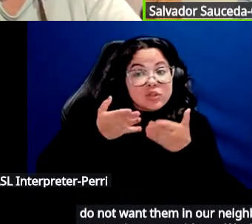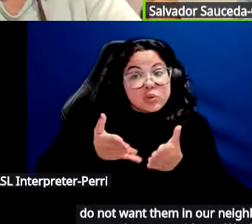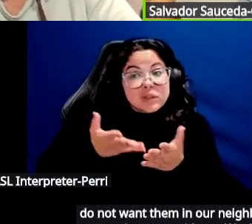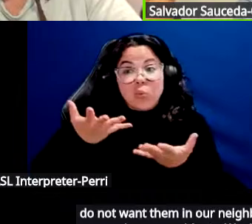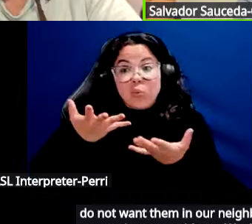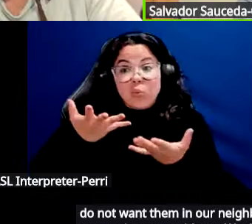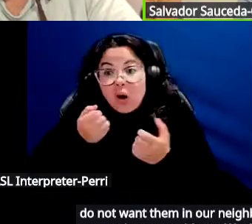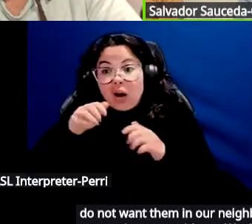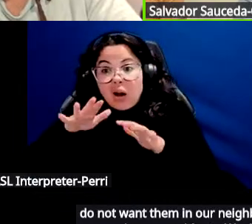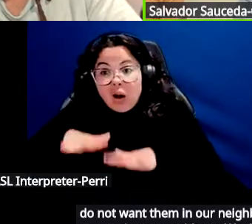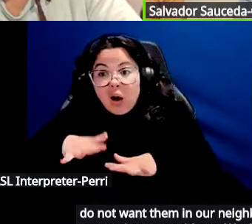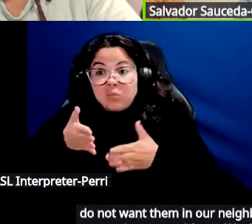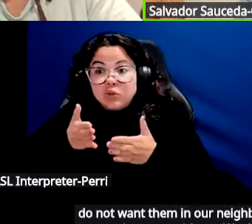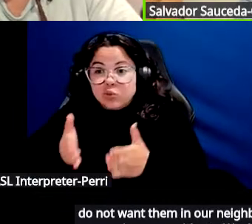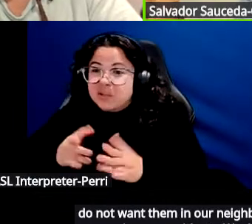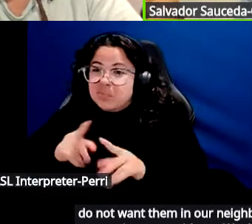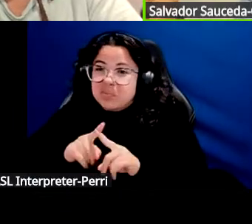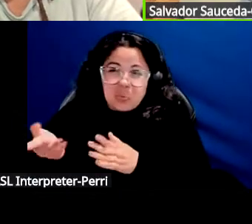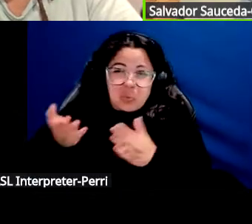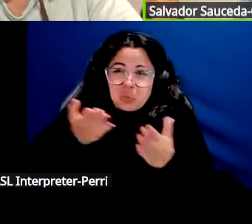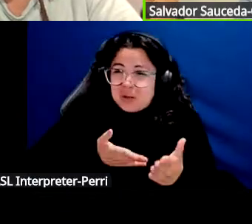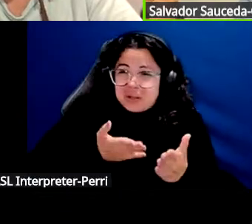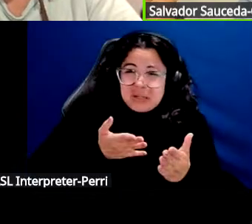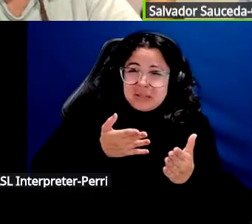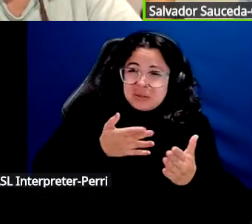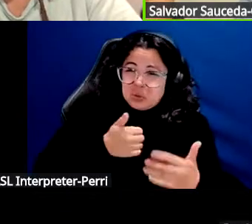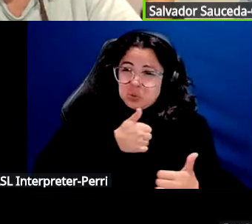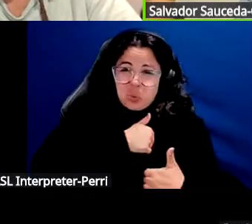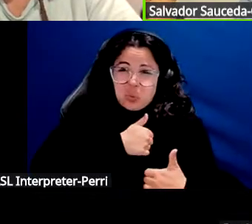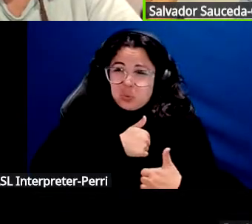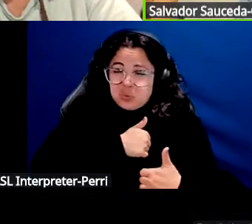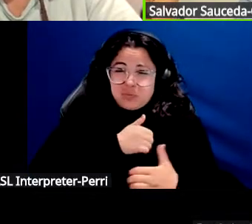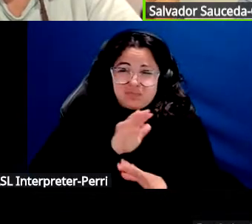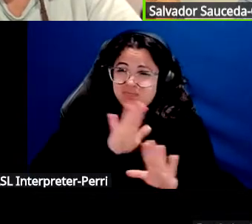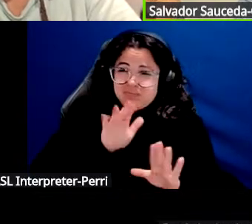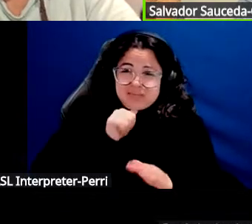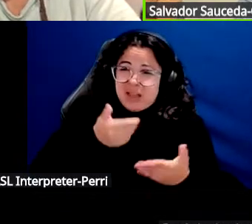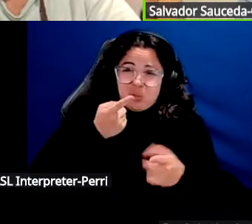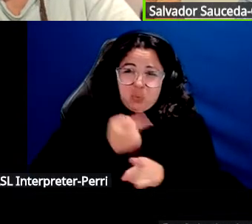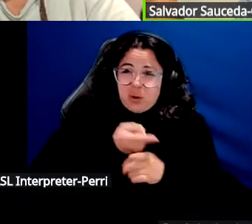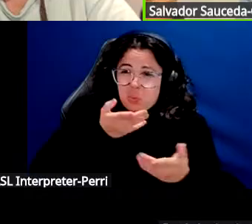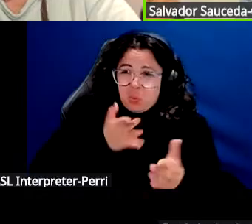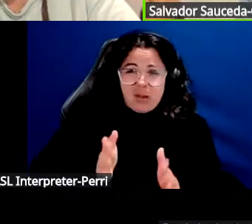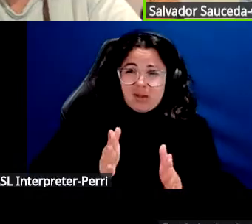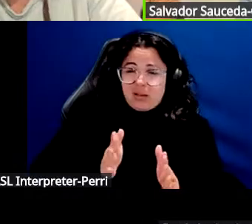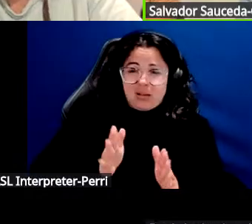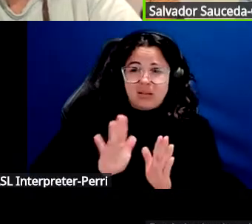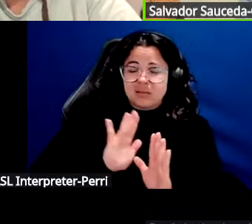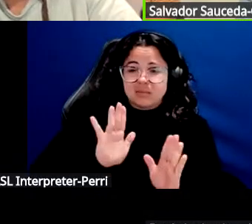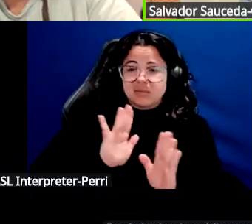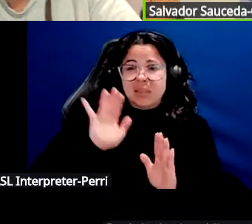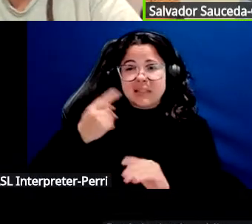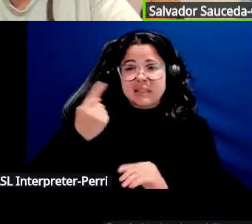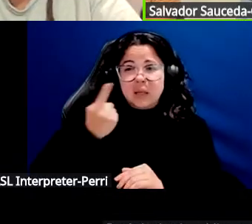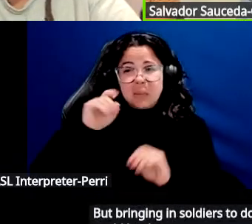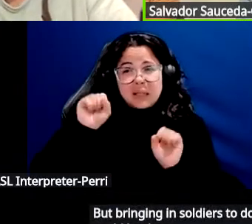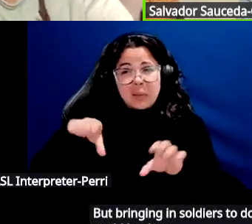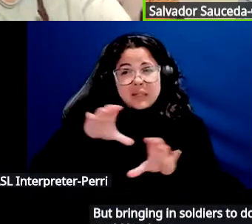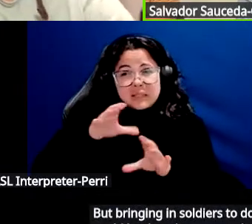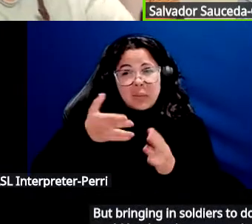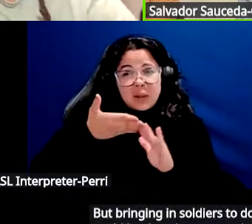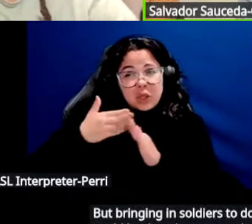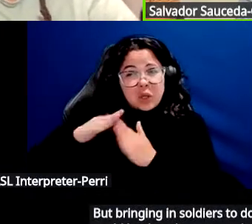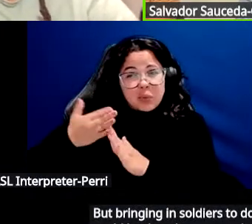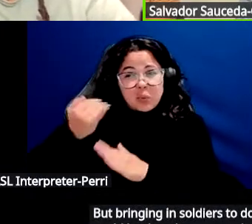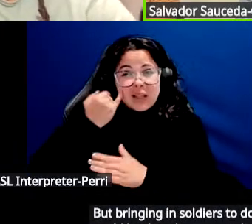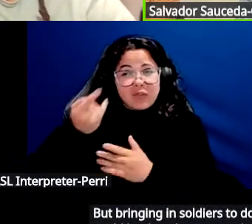calmer streets, but bringing in soldiers to do that is not the way. It is still something that can be done by community if we